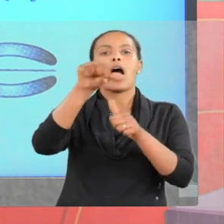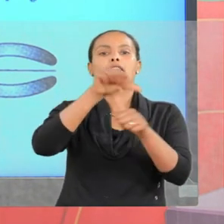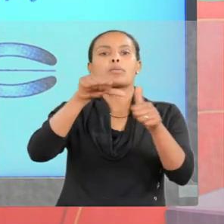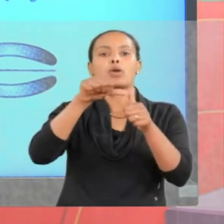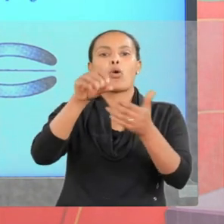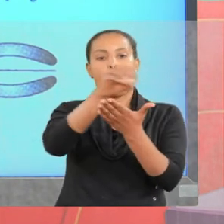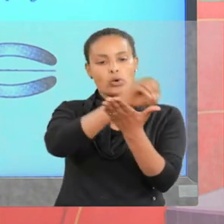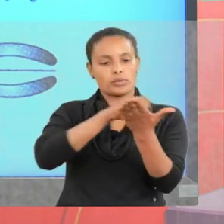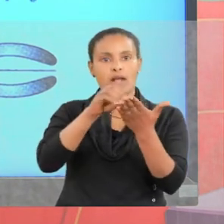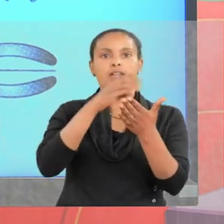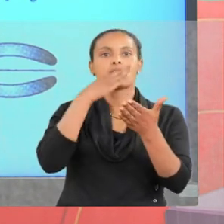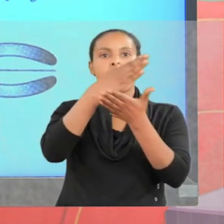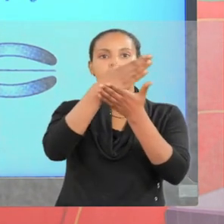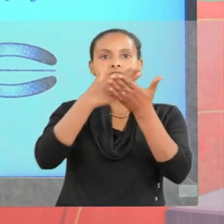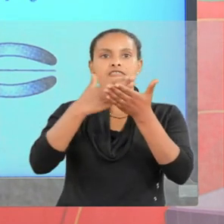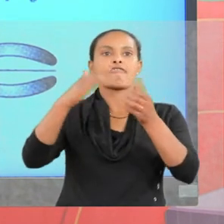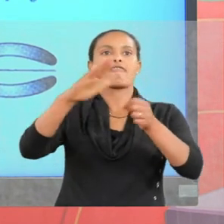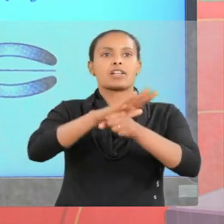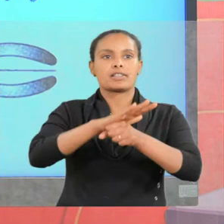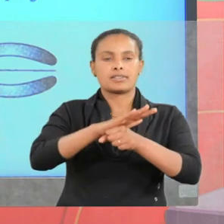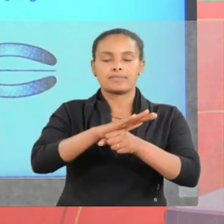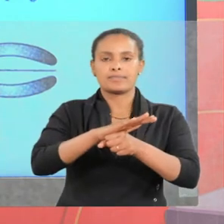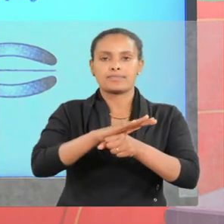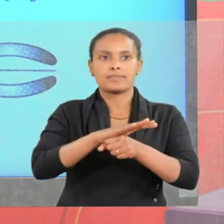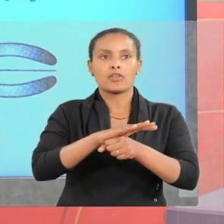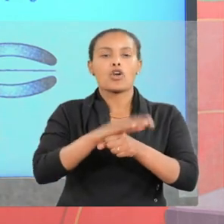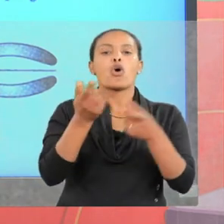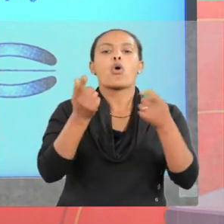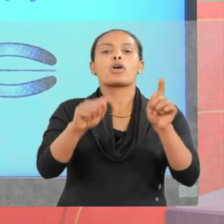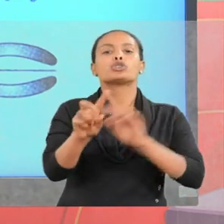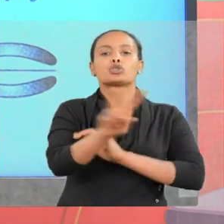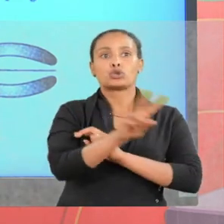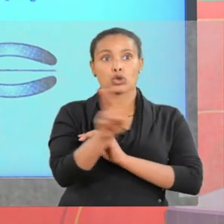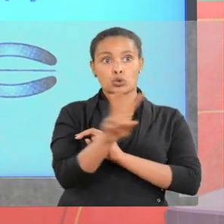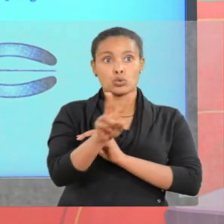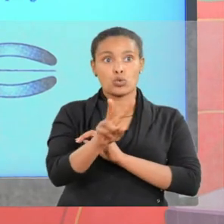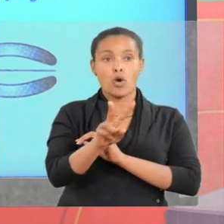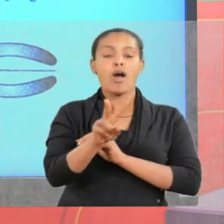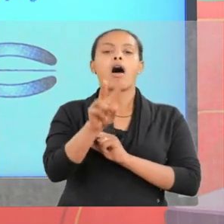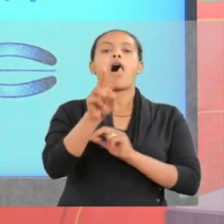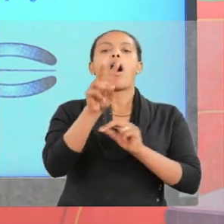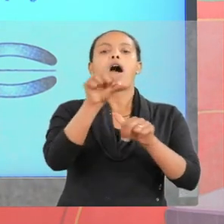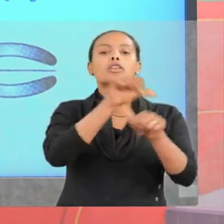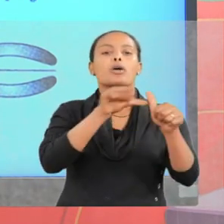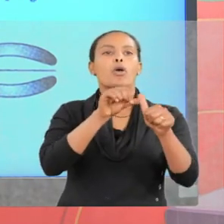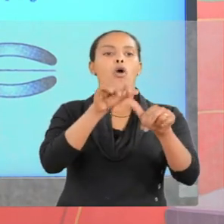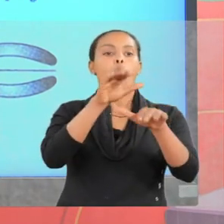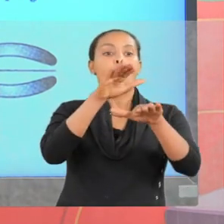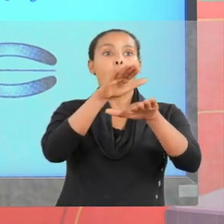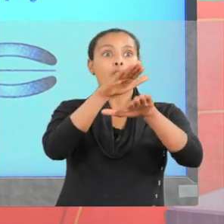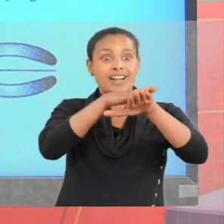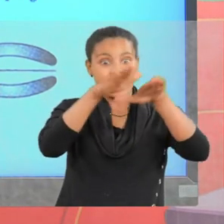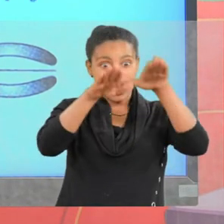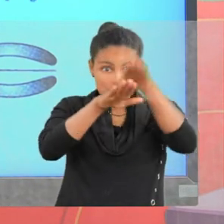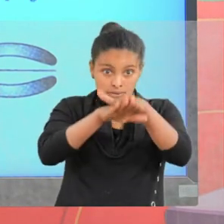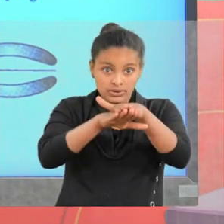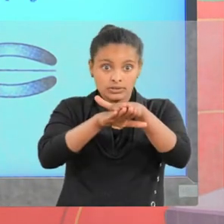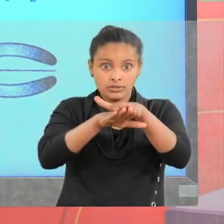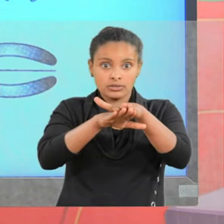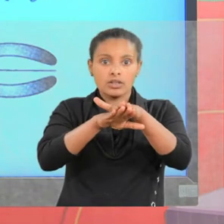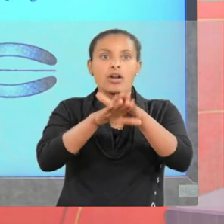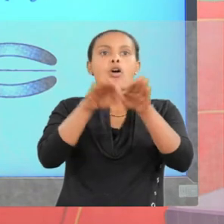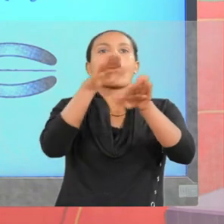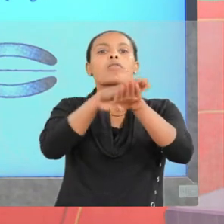orbital. P atomic orbital. When the two atomic orbitals overlap, now